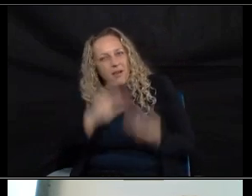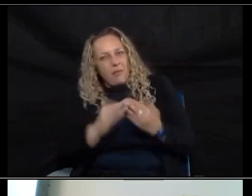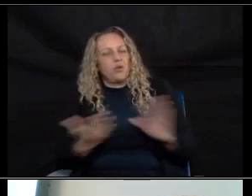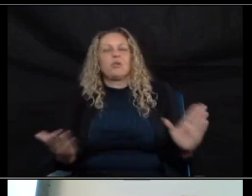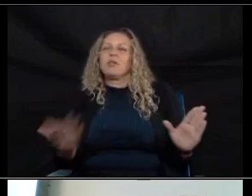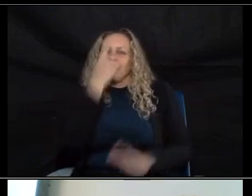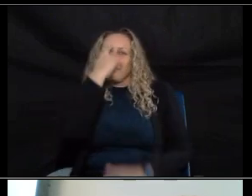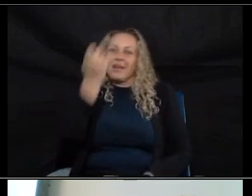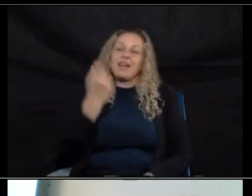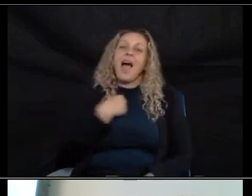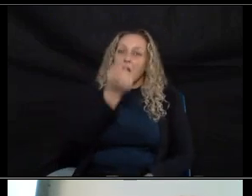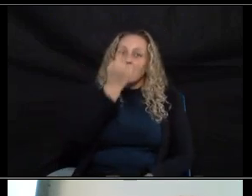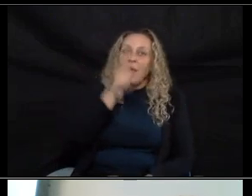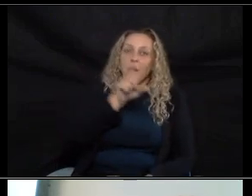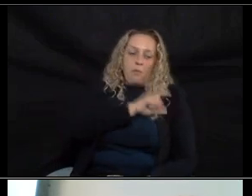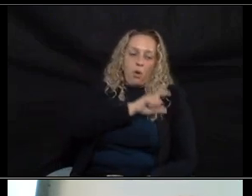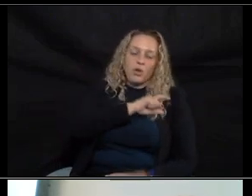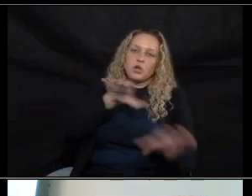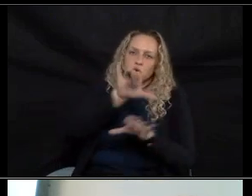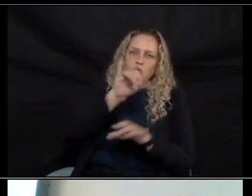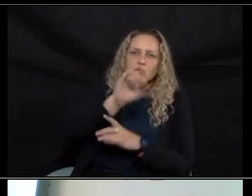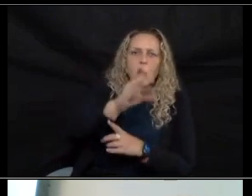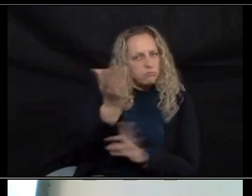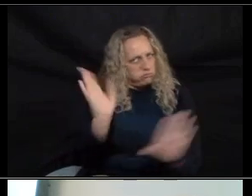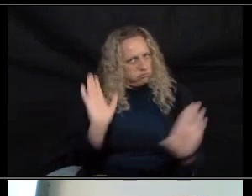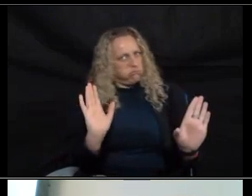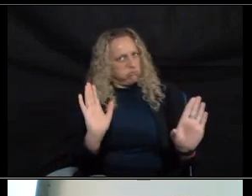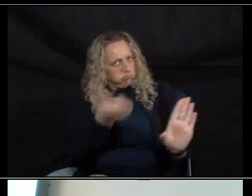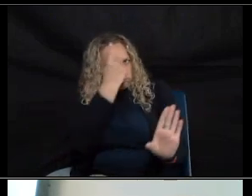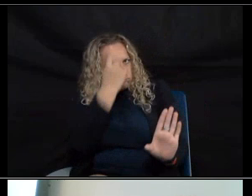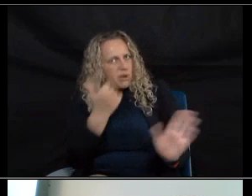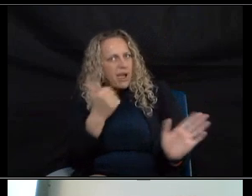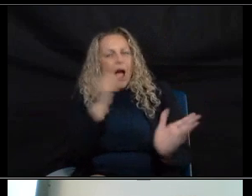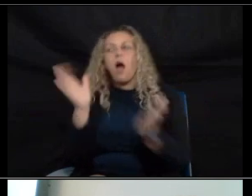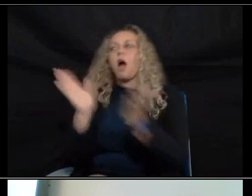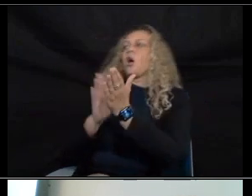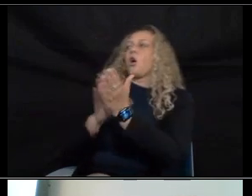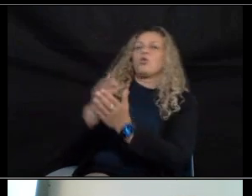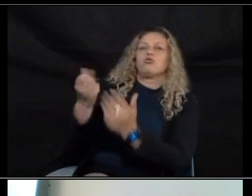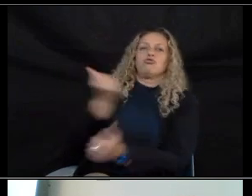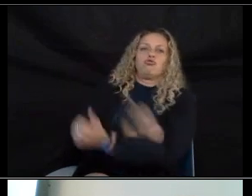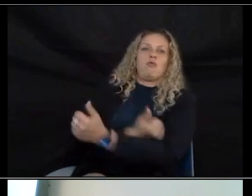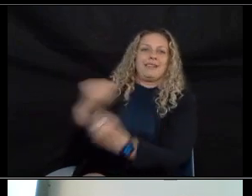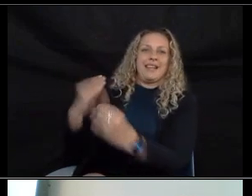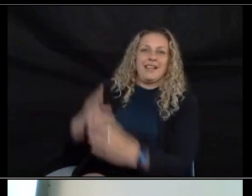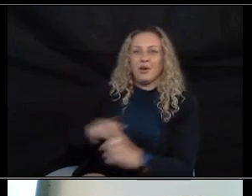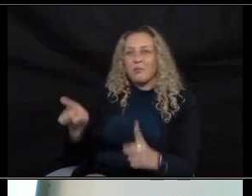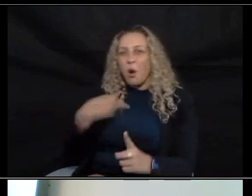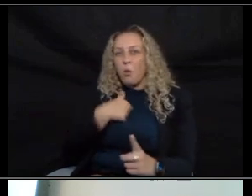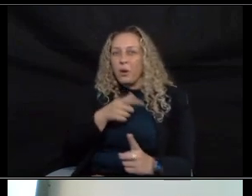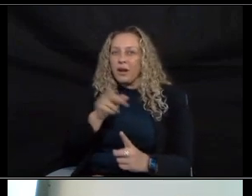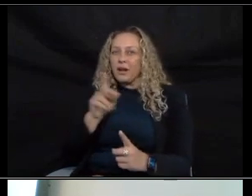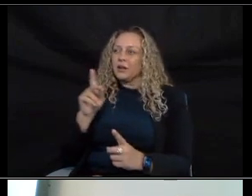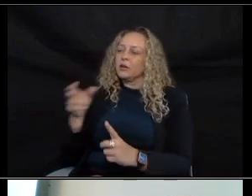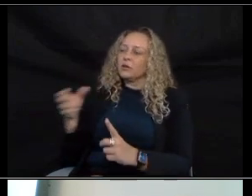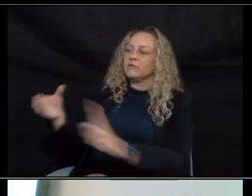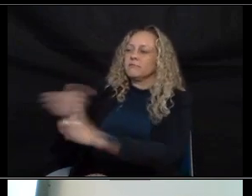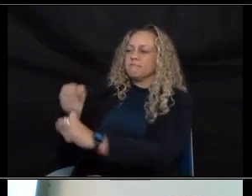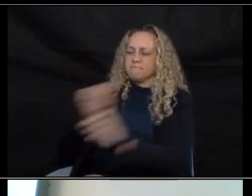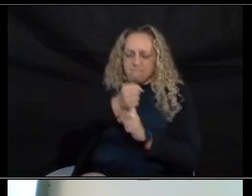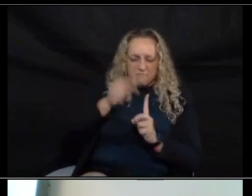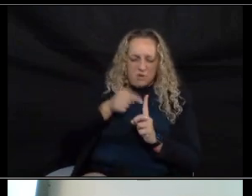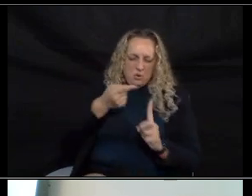right, because I understand policing and doing their job, which I'm not praising drug dealers, but when you condemn people that are innocent until proven